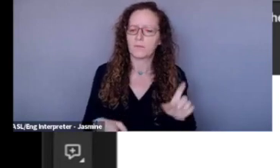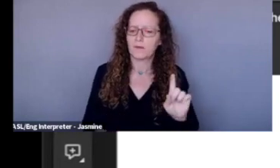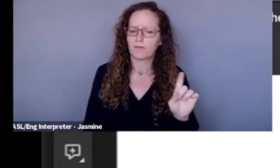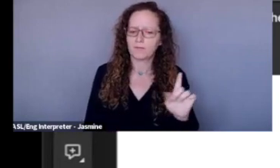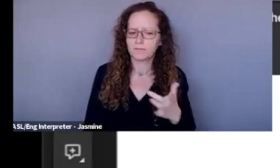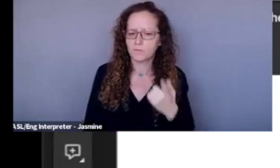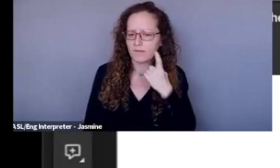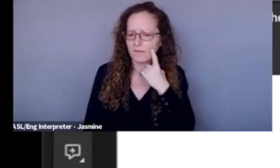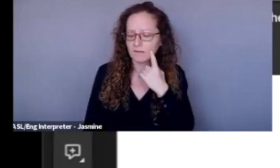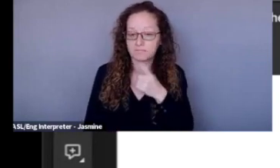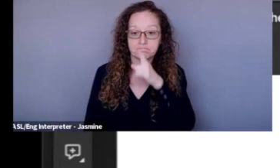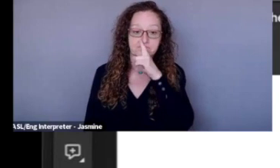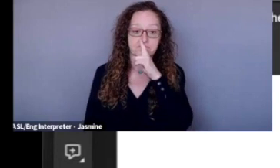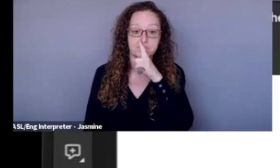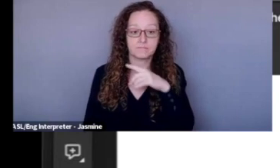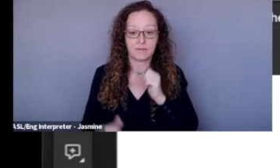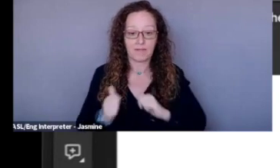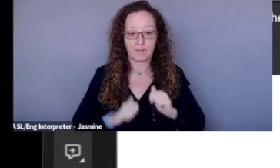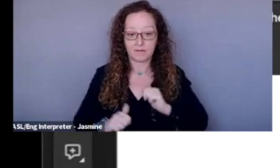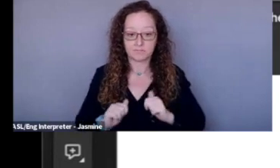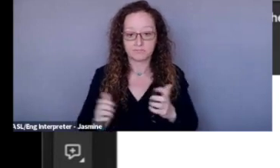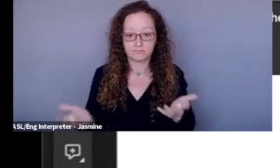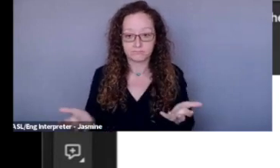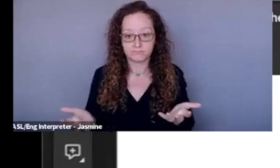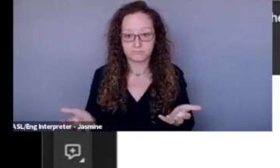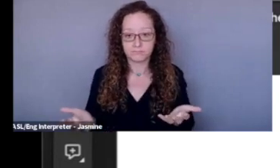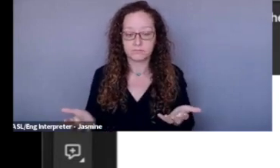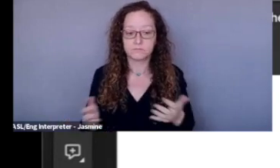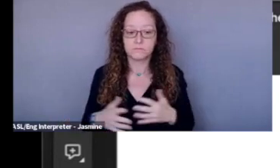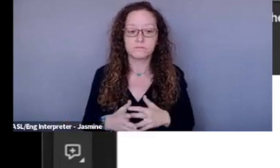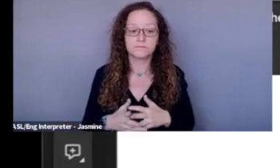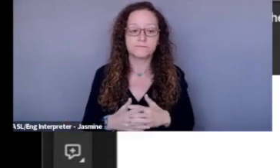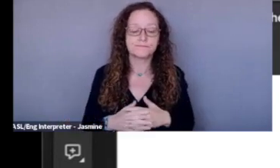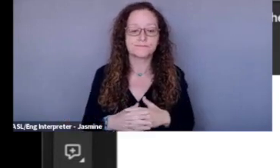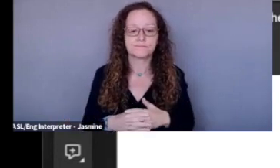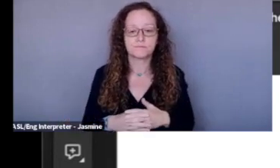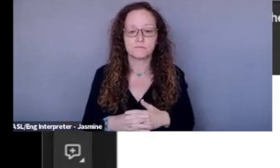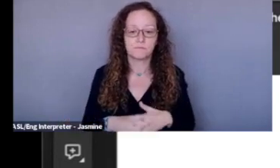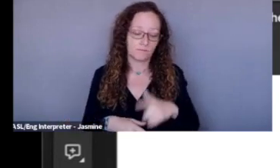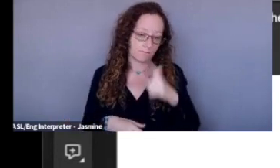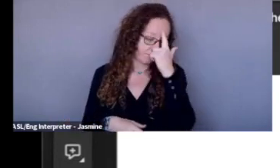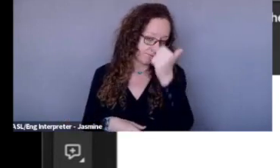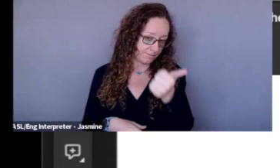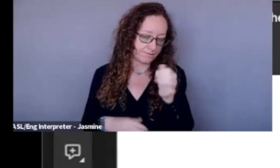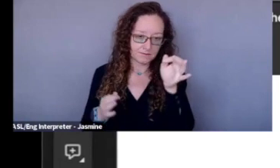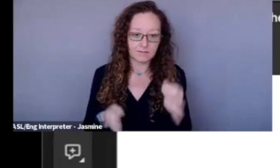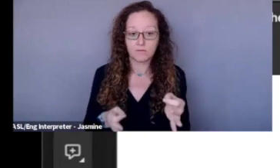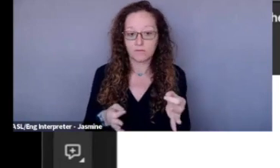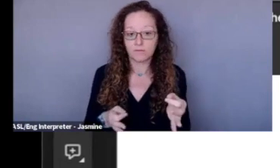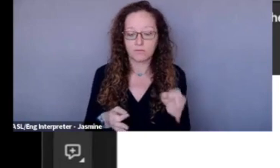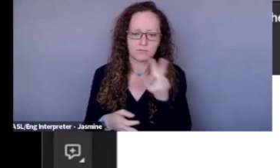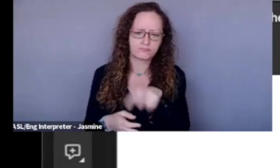doesn't say that in the play, then you can determine just based on what you see